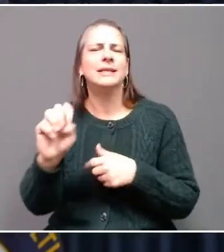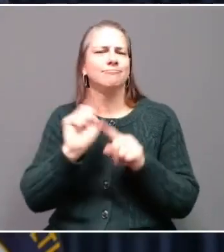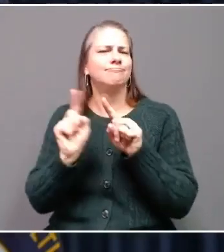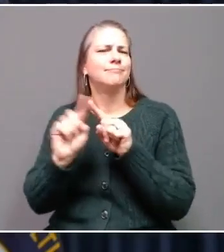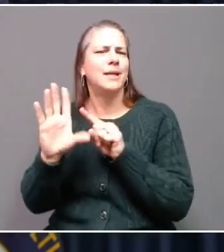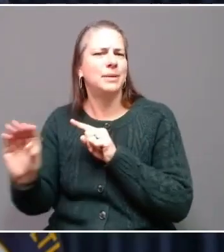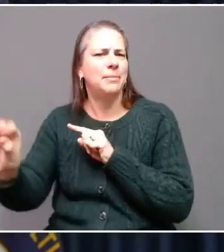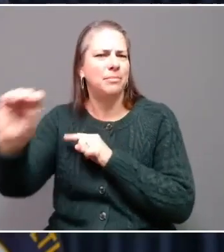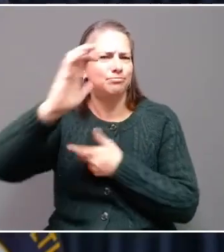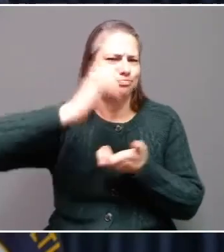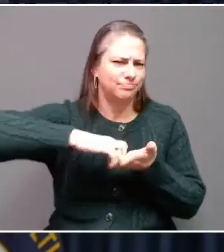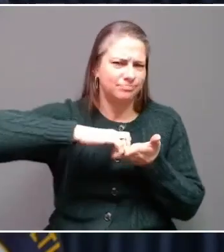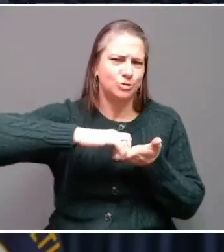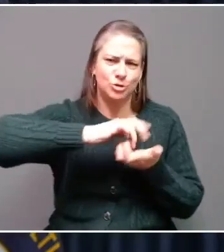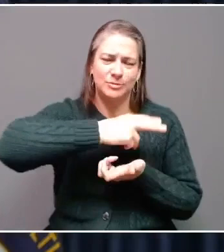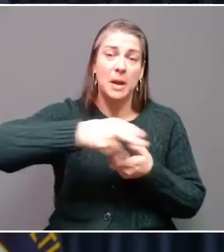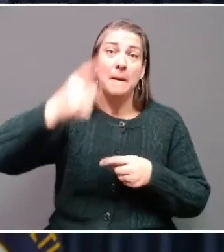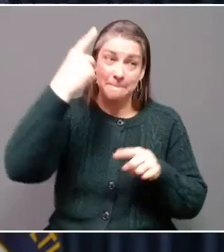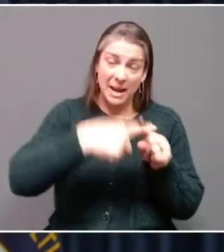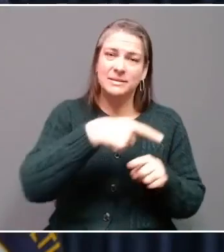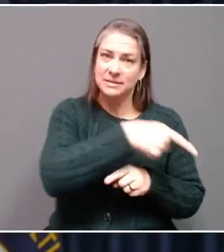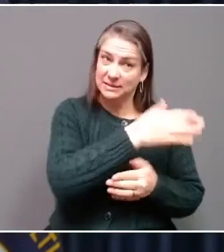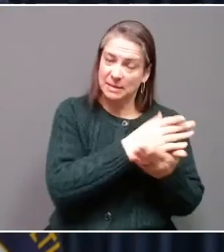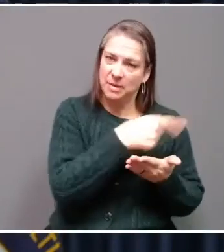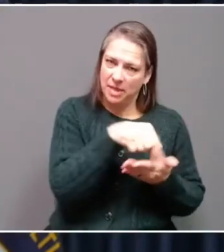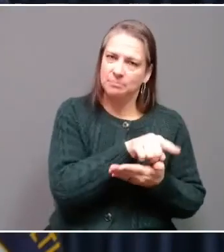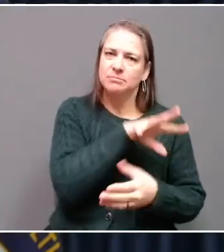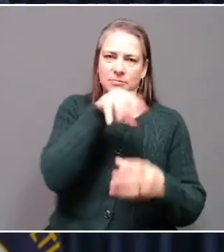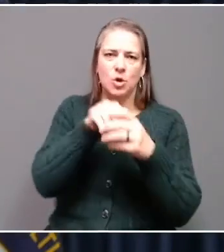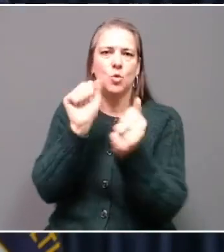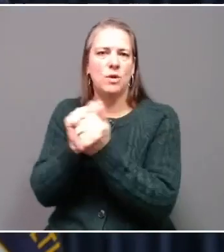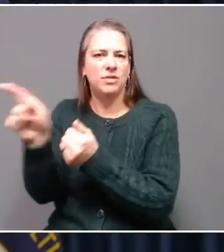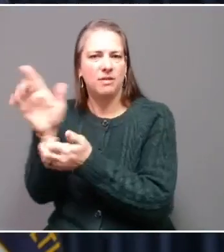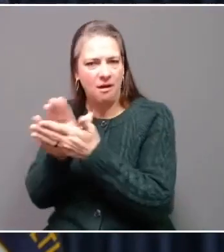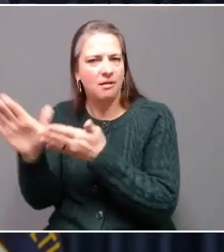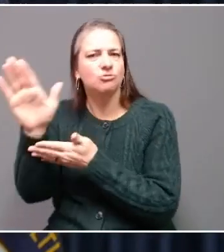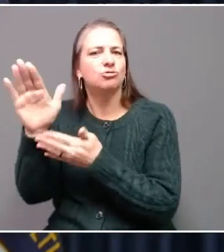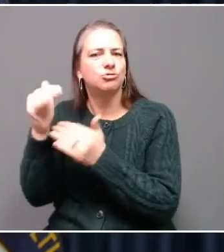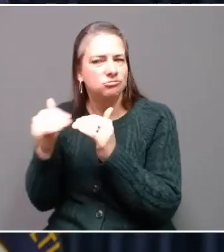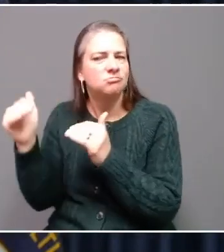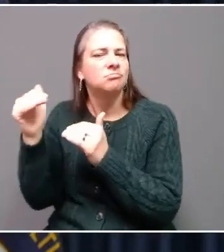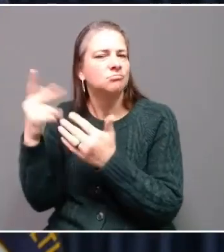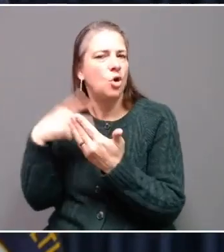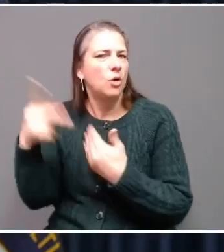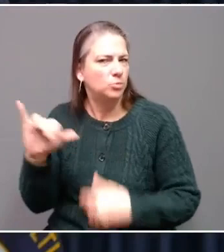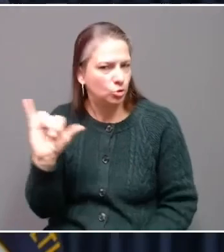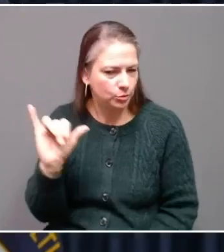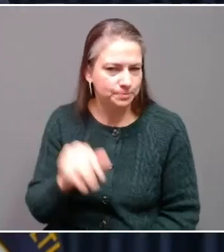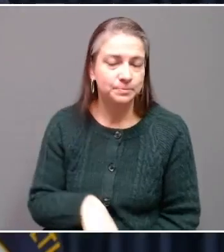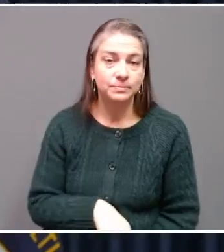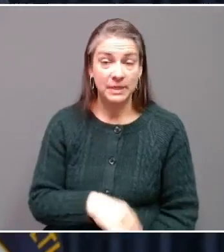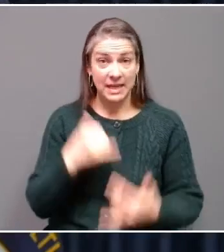post-secondary education at the same time. UPS certainly has a great program for that, amongst others. Today, I'm excited to announce